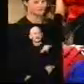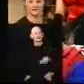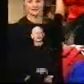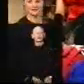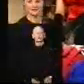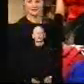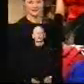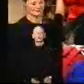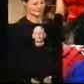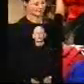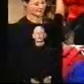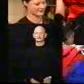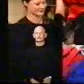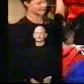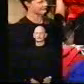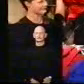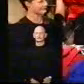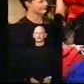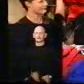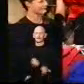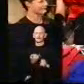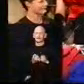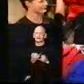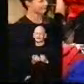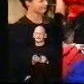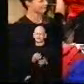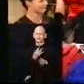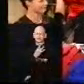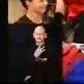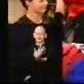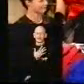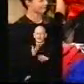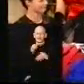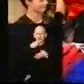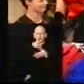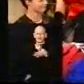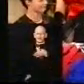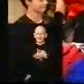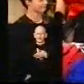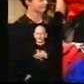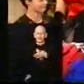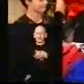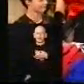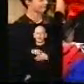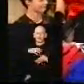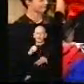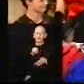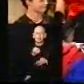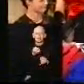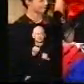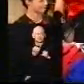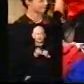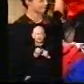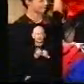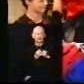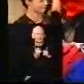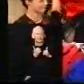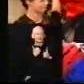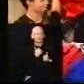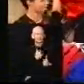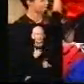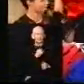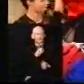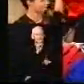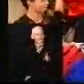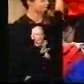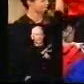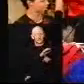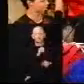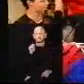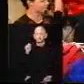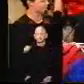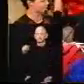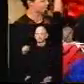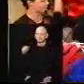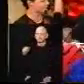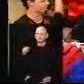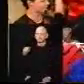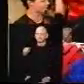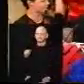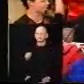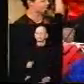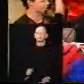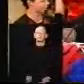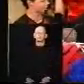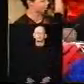you said it is self-indulgent So it's something that you really, really enjoy doing Yeah, definitely And being burlesque It's a very kind of Sensual,